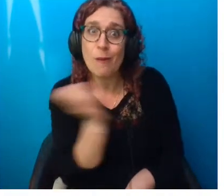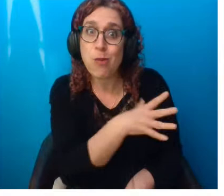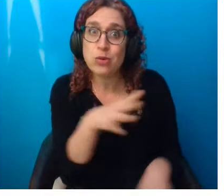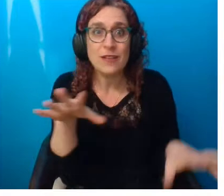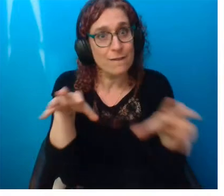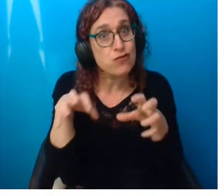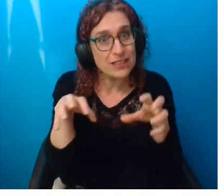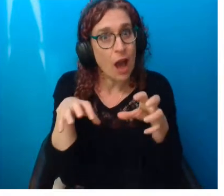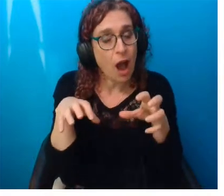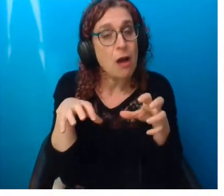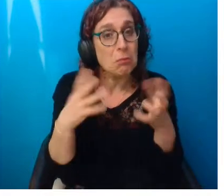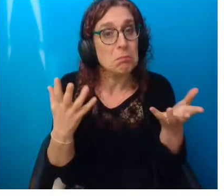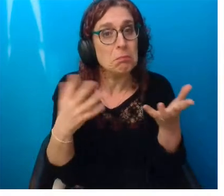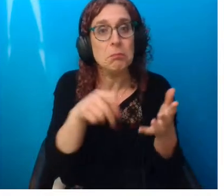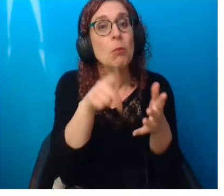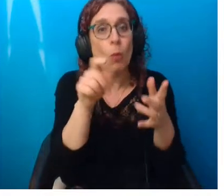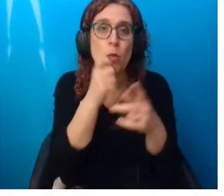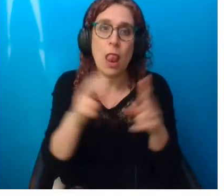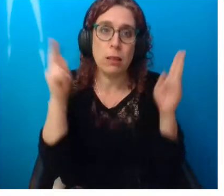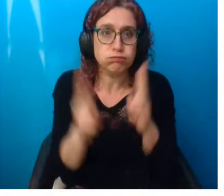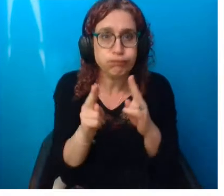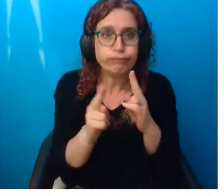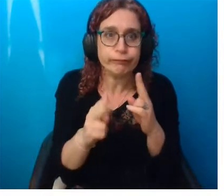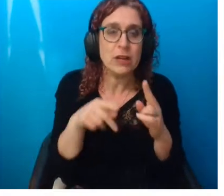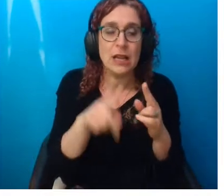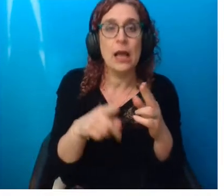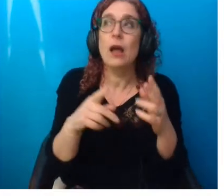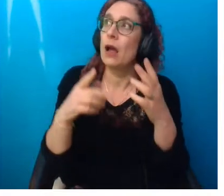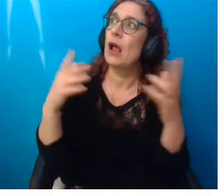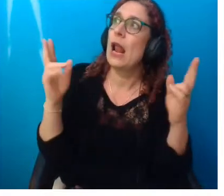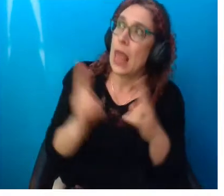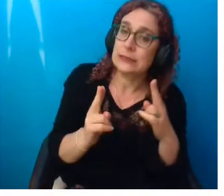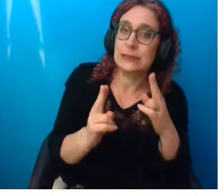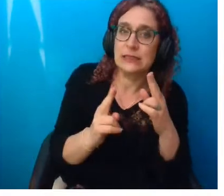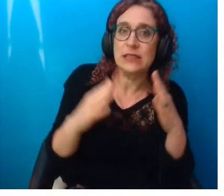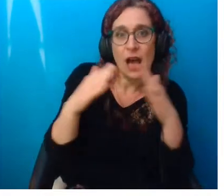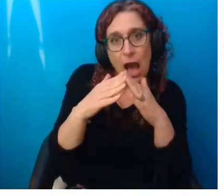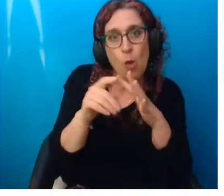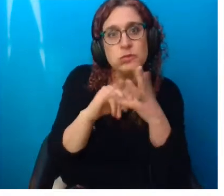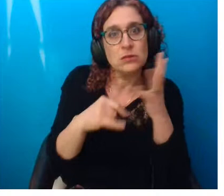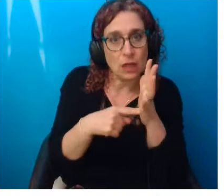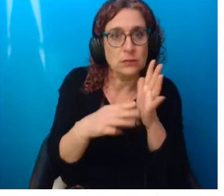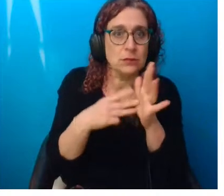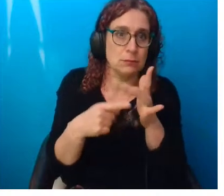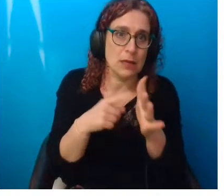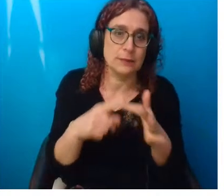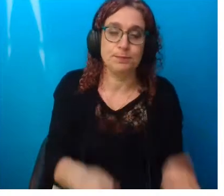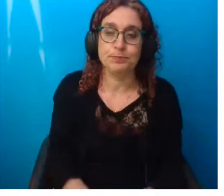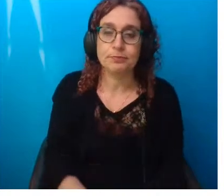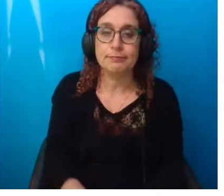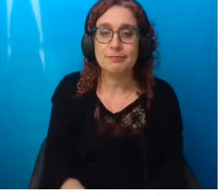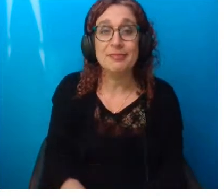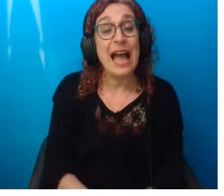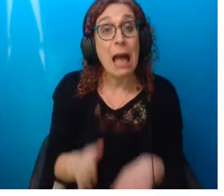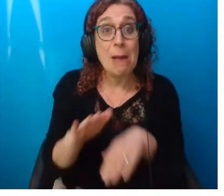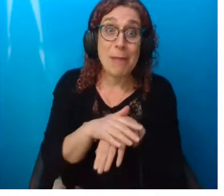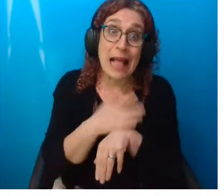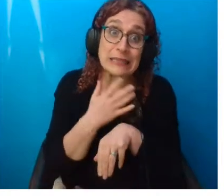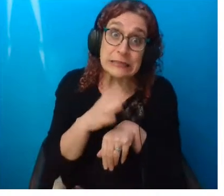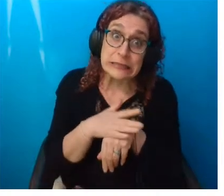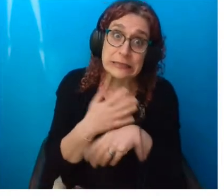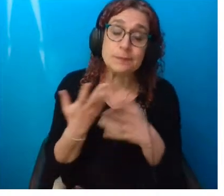will help reduce the house dust mite burden. Regarding pets, I think it is